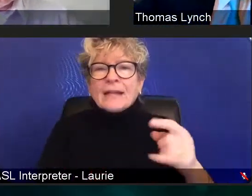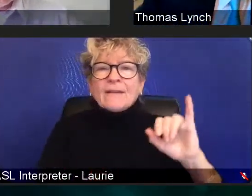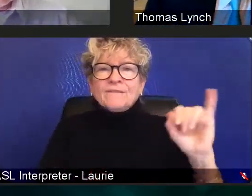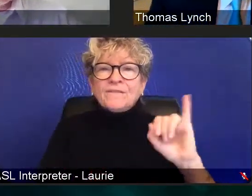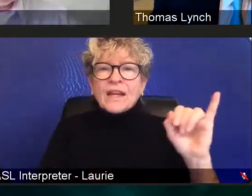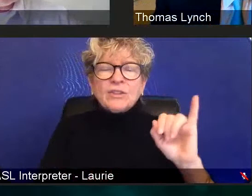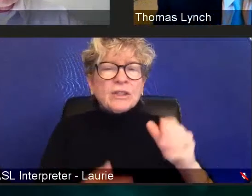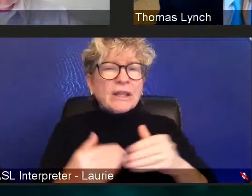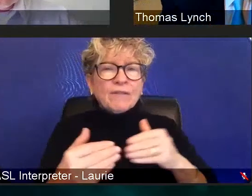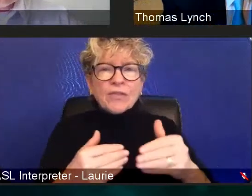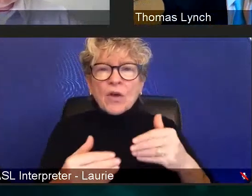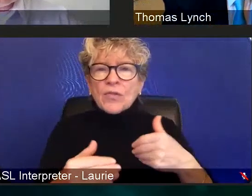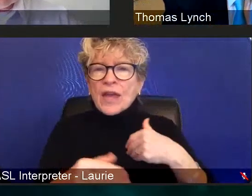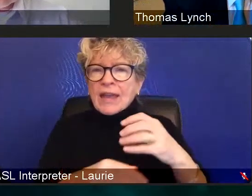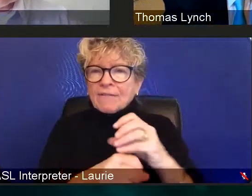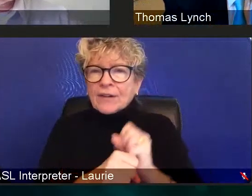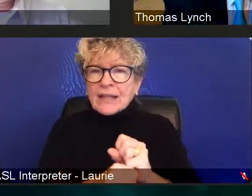or